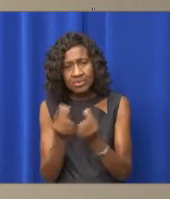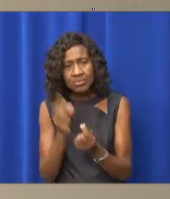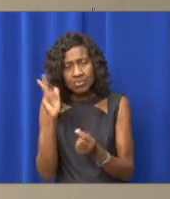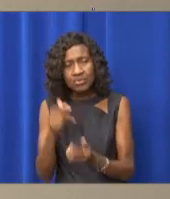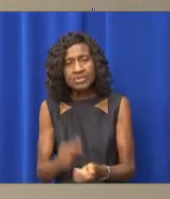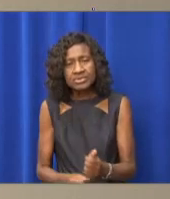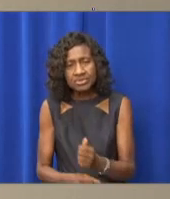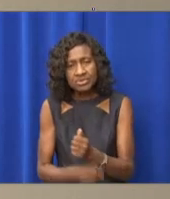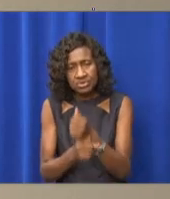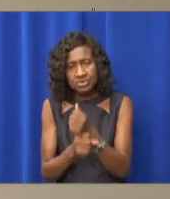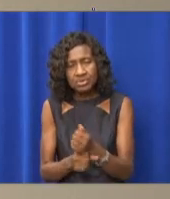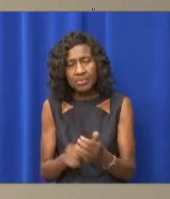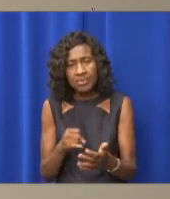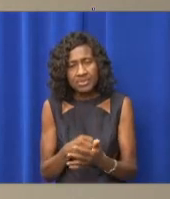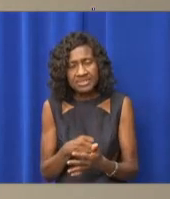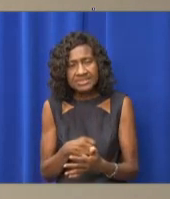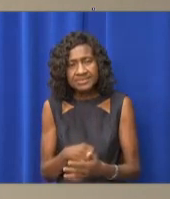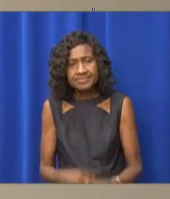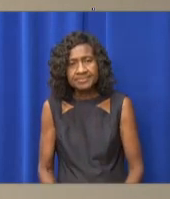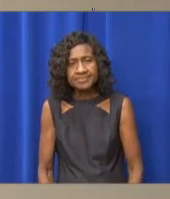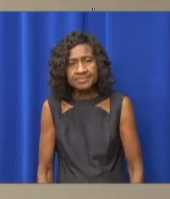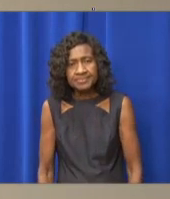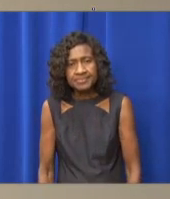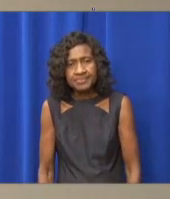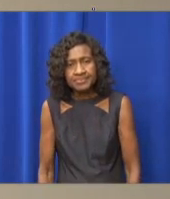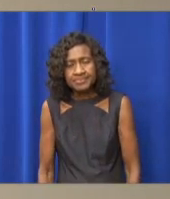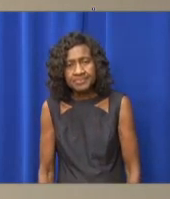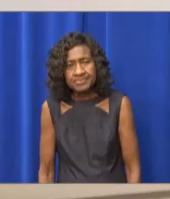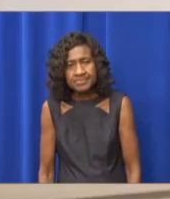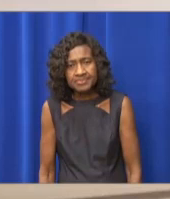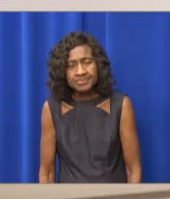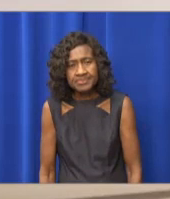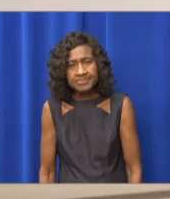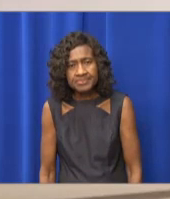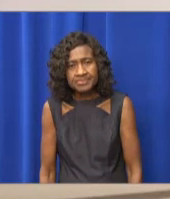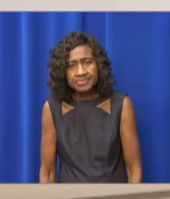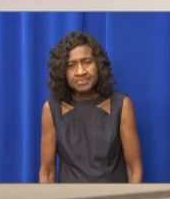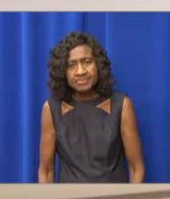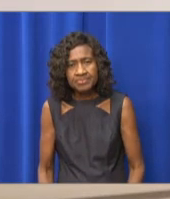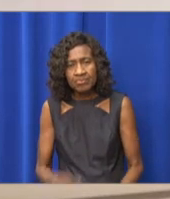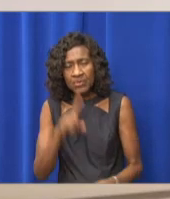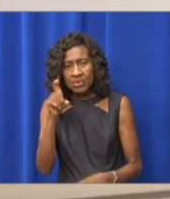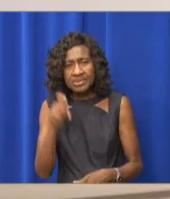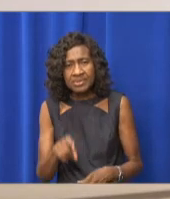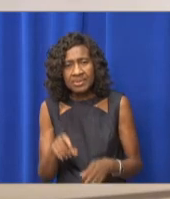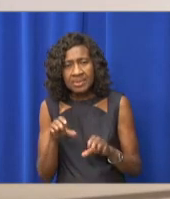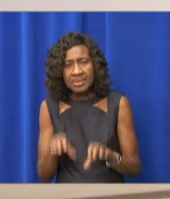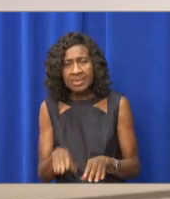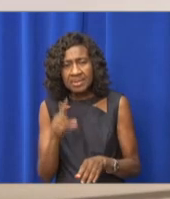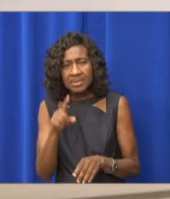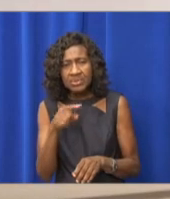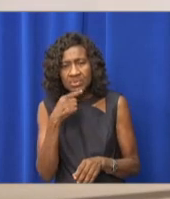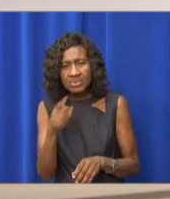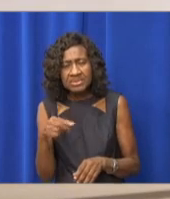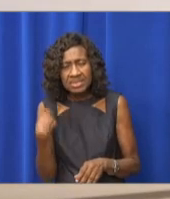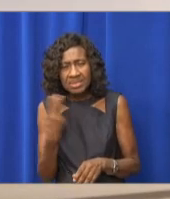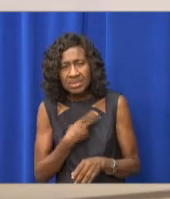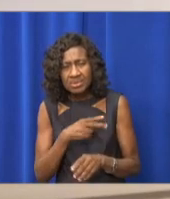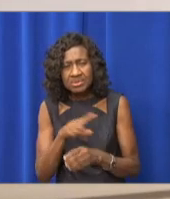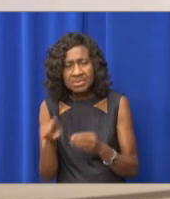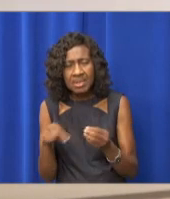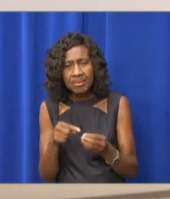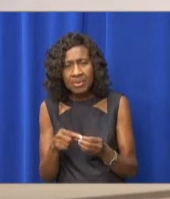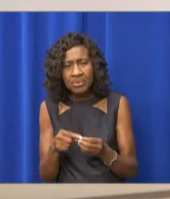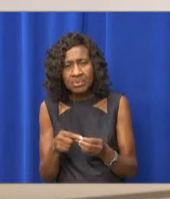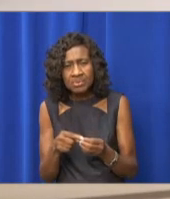Okay, as you're on the mic, can you provide us with an update on what's happening with negotiations